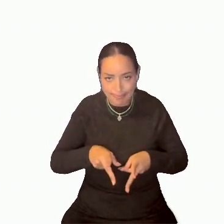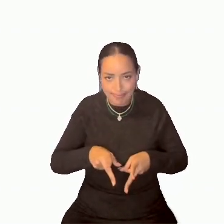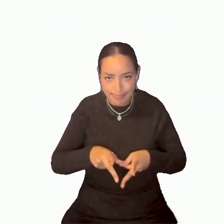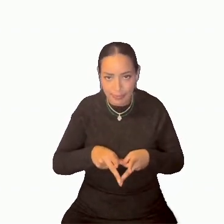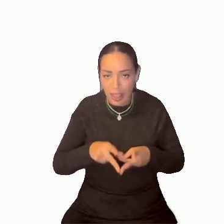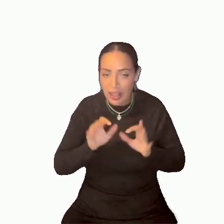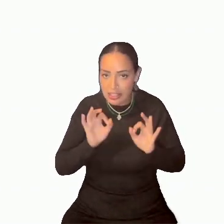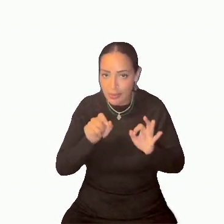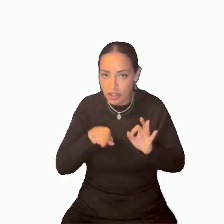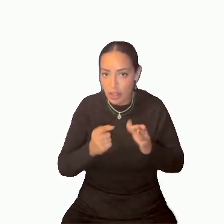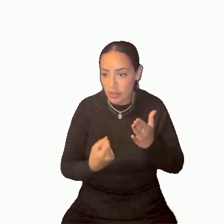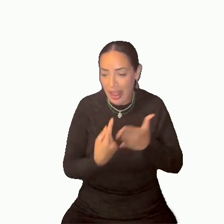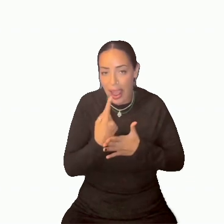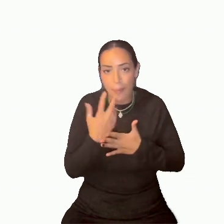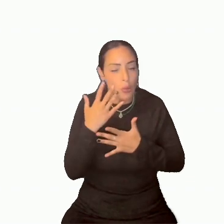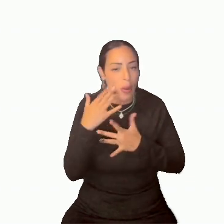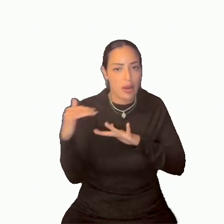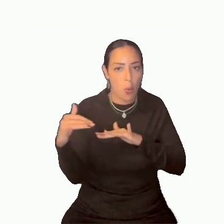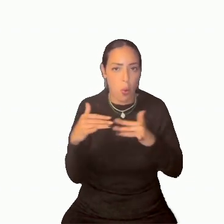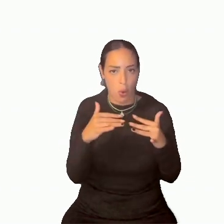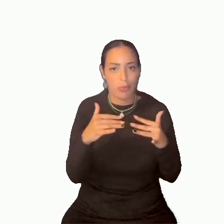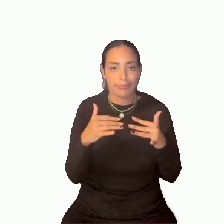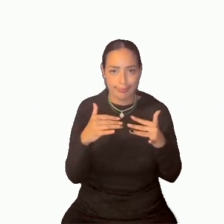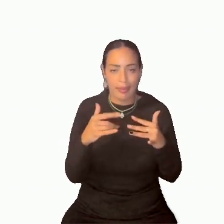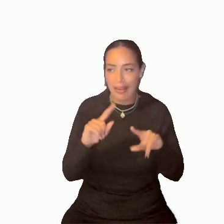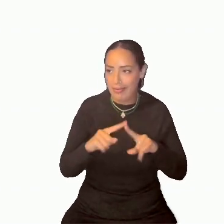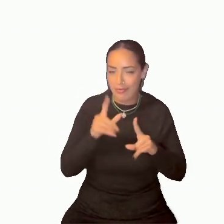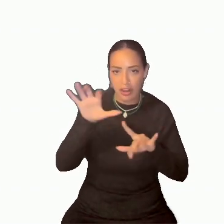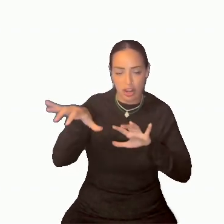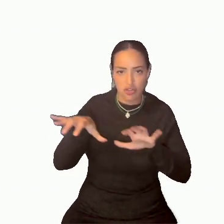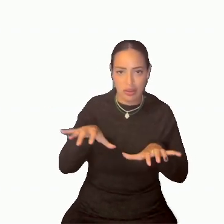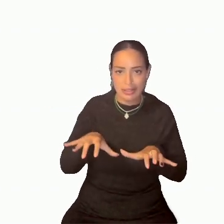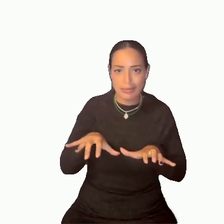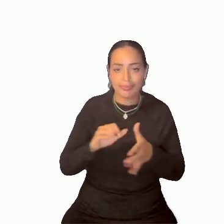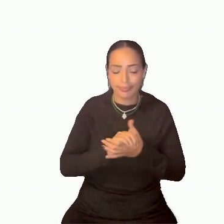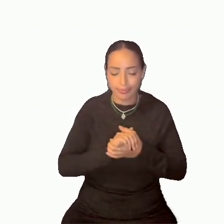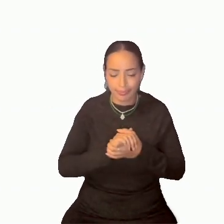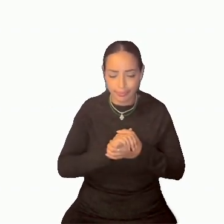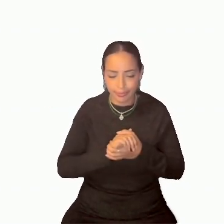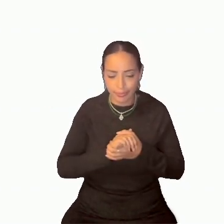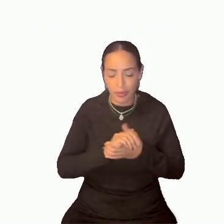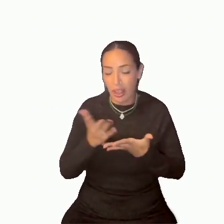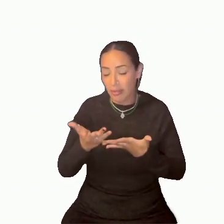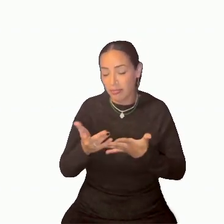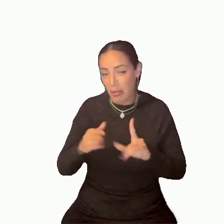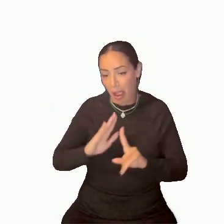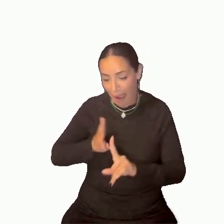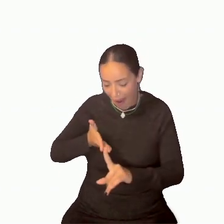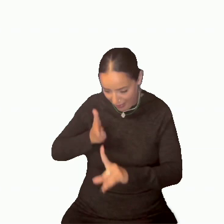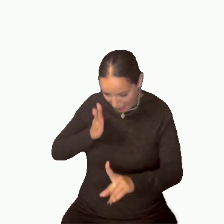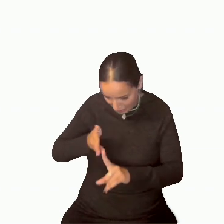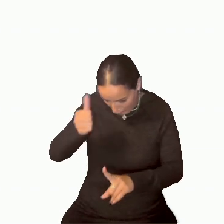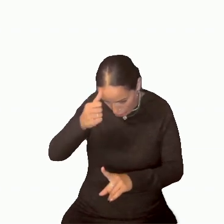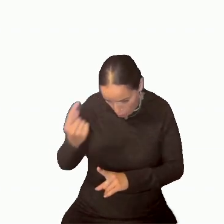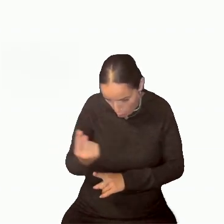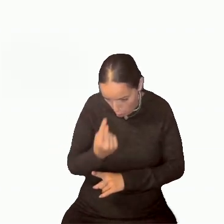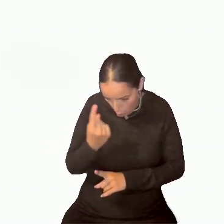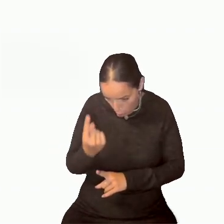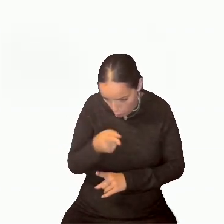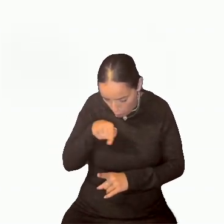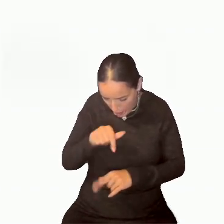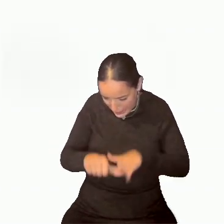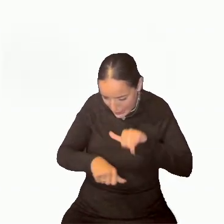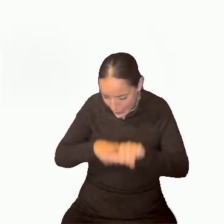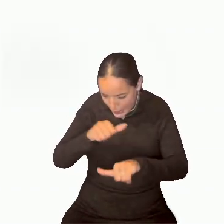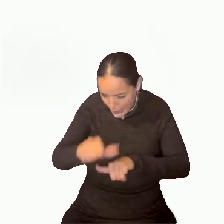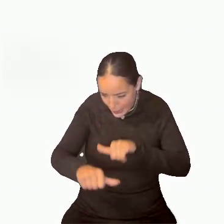particularly those which occur overseas during times of conflict. To experience delays with identification will certainly compound experiences